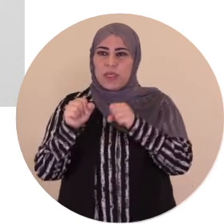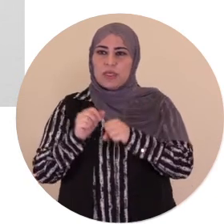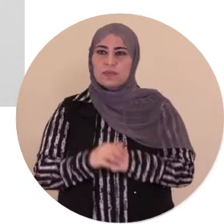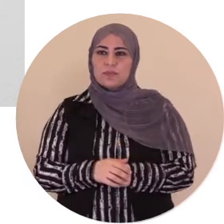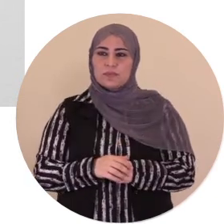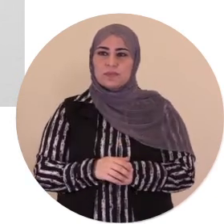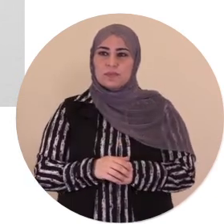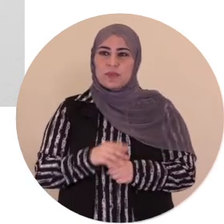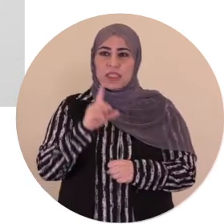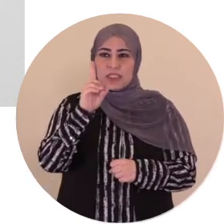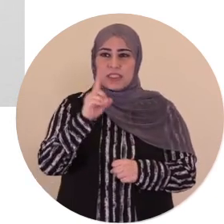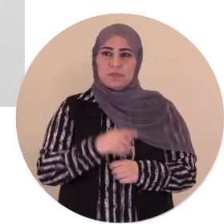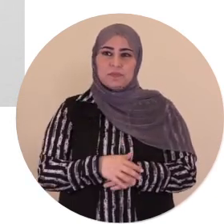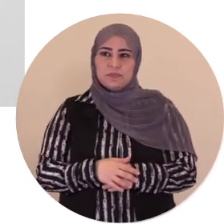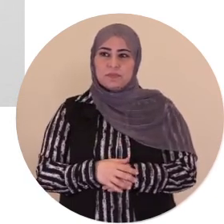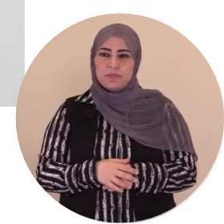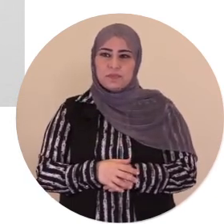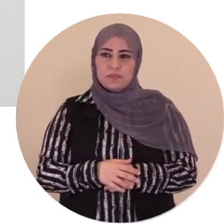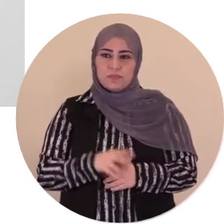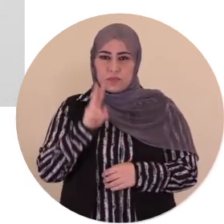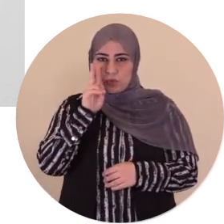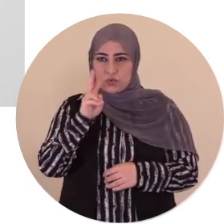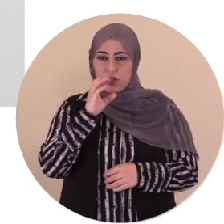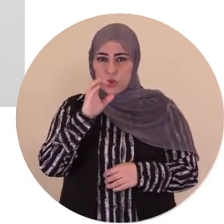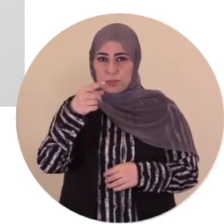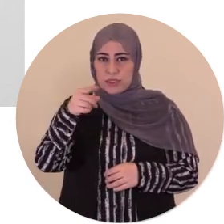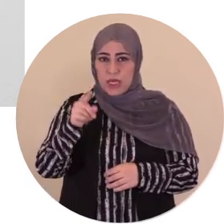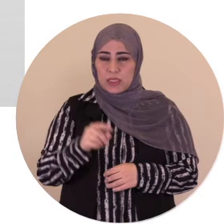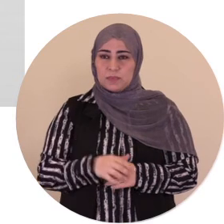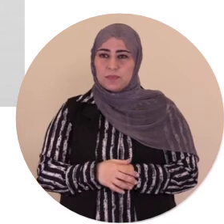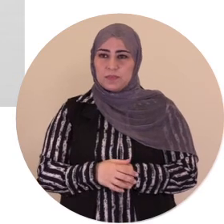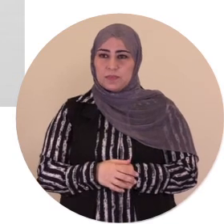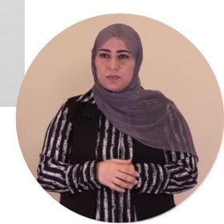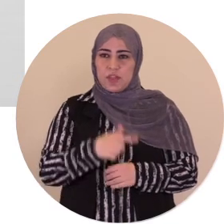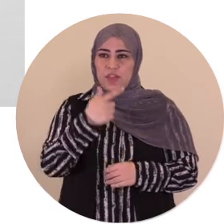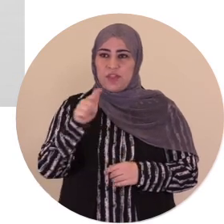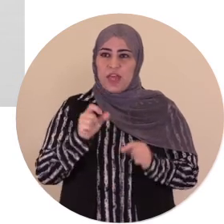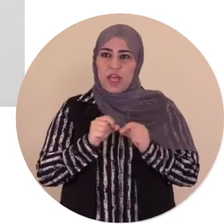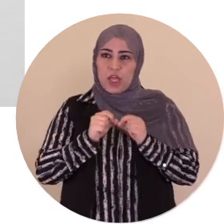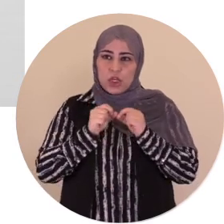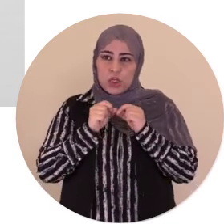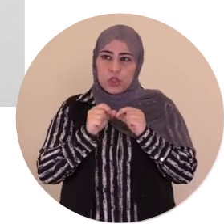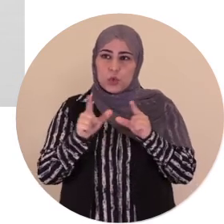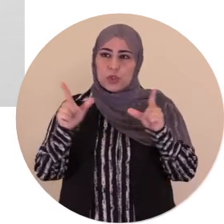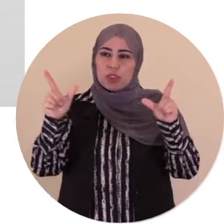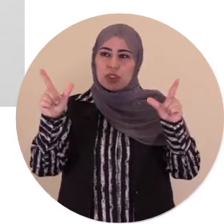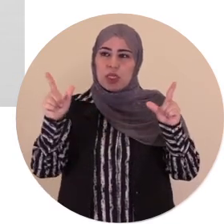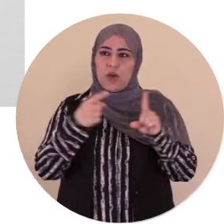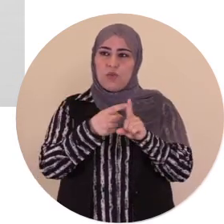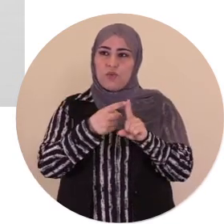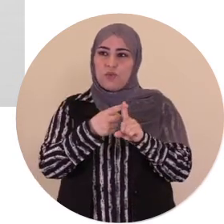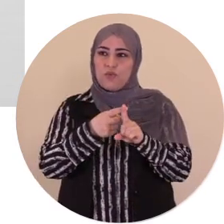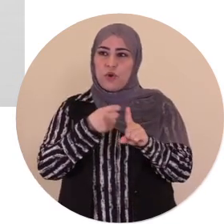Check your answers to D, and I'm sure you got the right answer. The news from Kuwait has to be delivered today by the